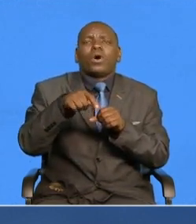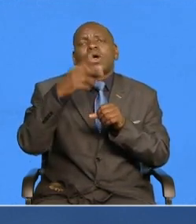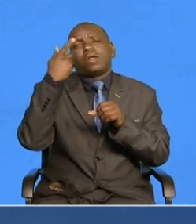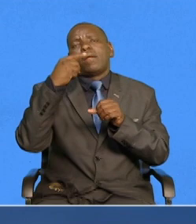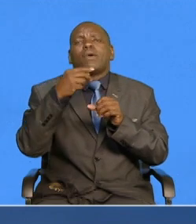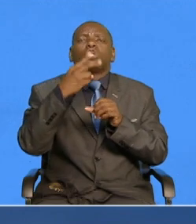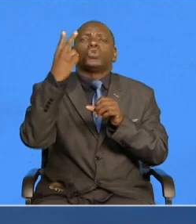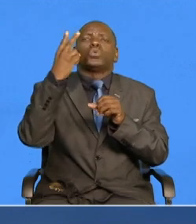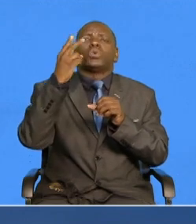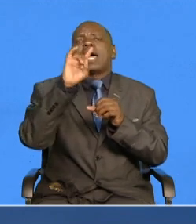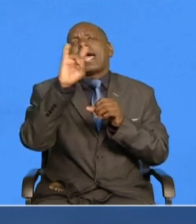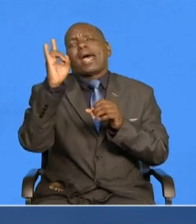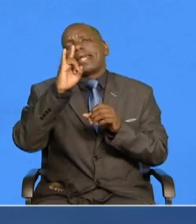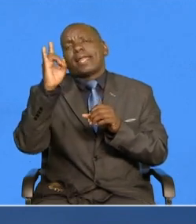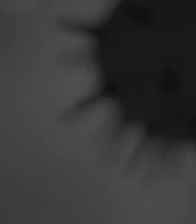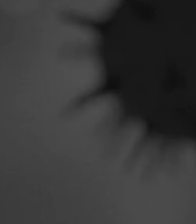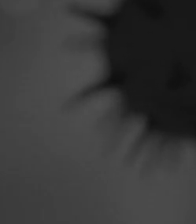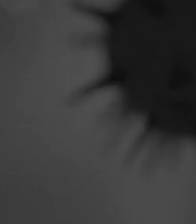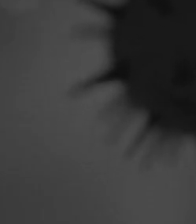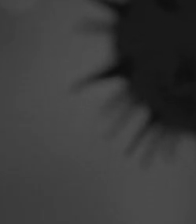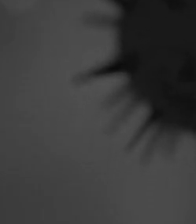followed by Harare Metropolitan Province.